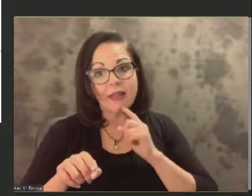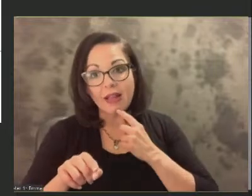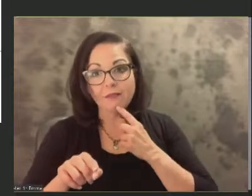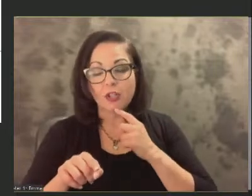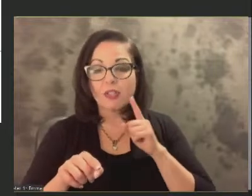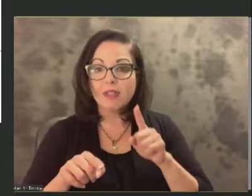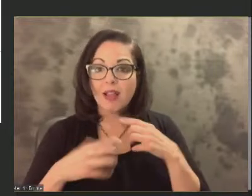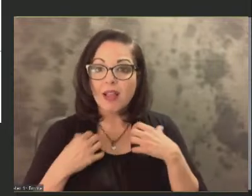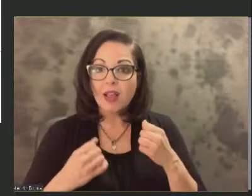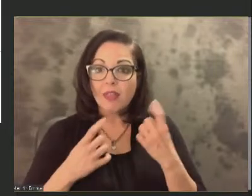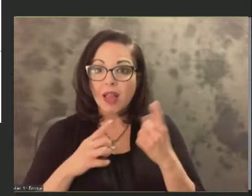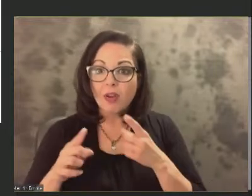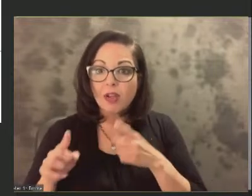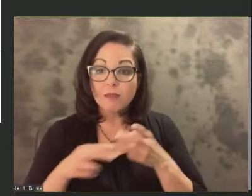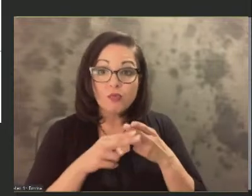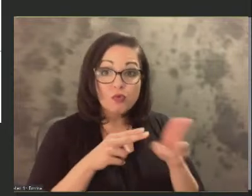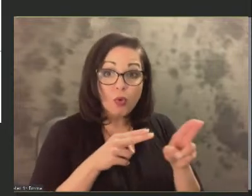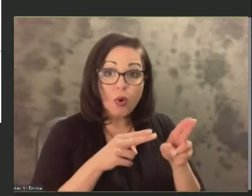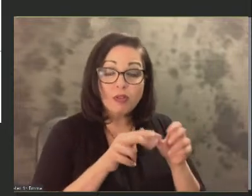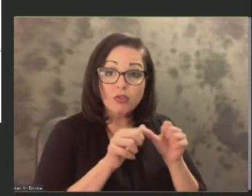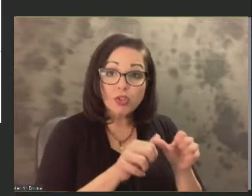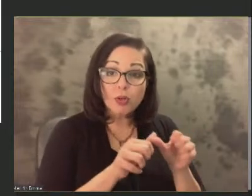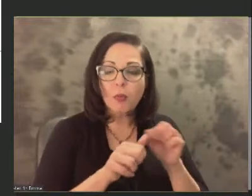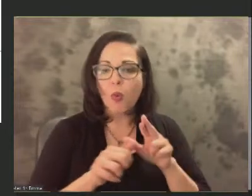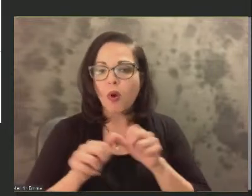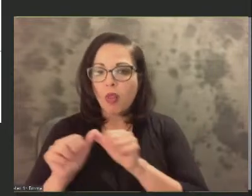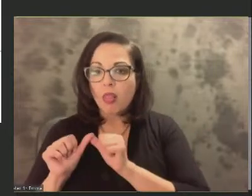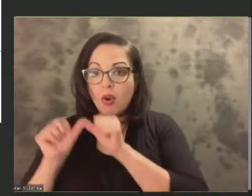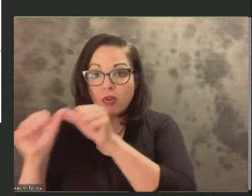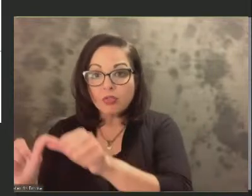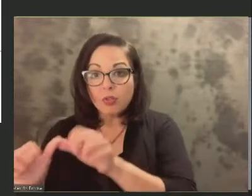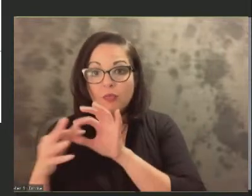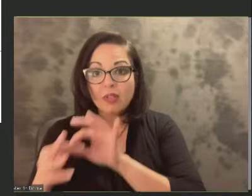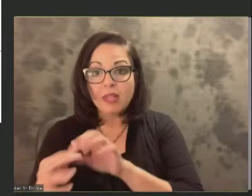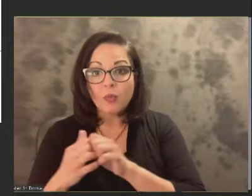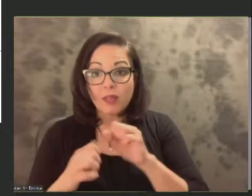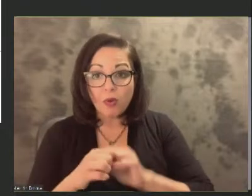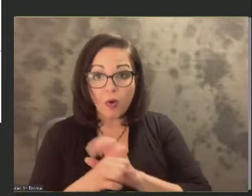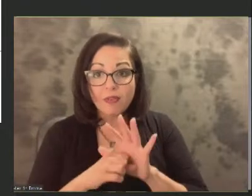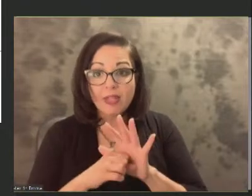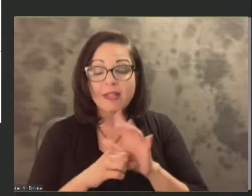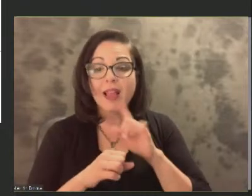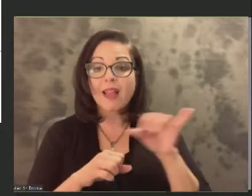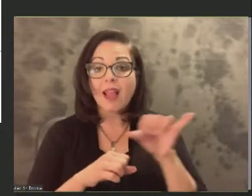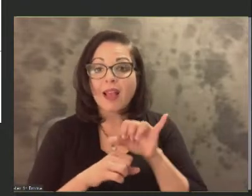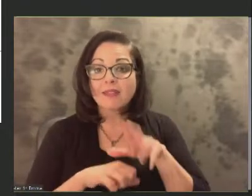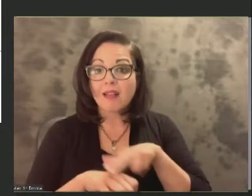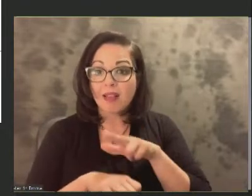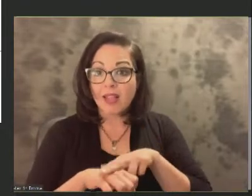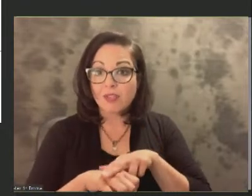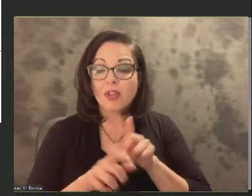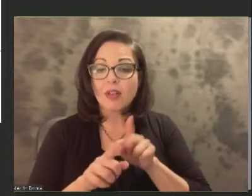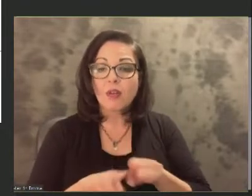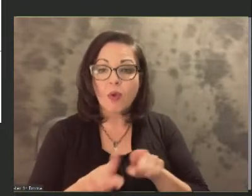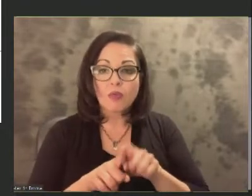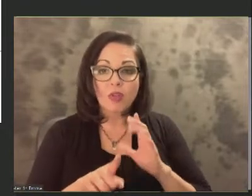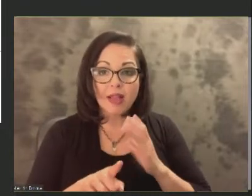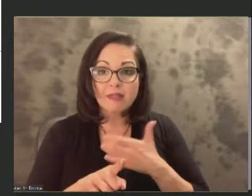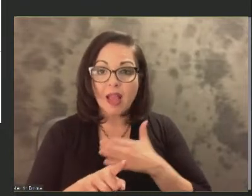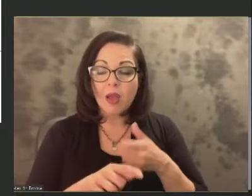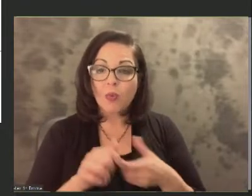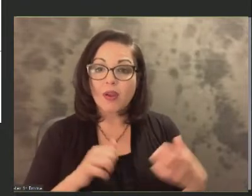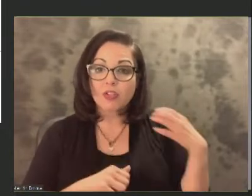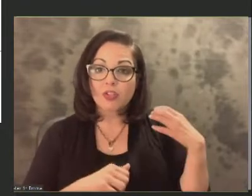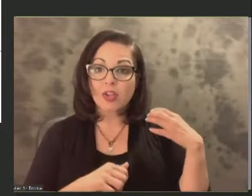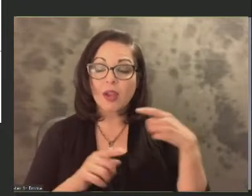whether that is short-term or long-term related to COVID. And as a nation, and as our chair,